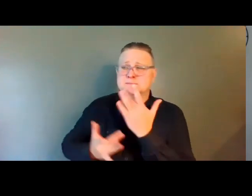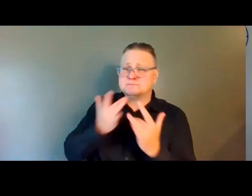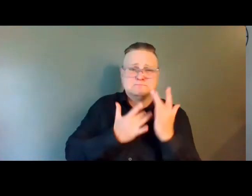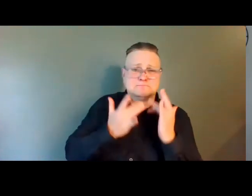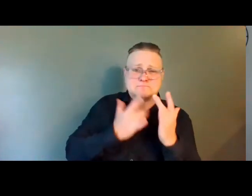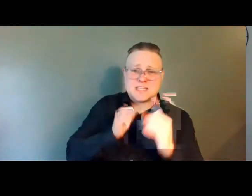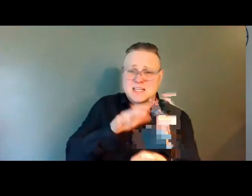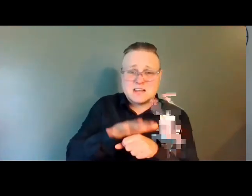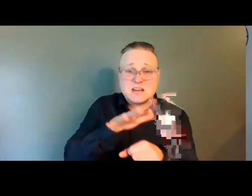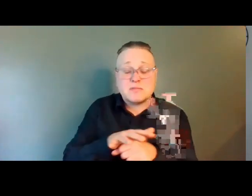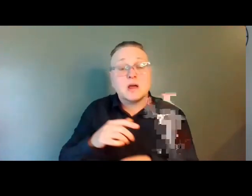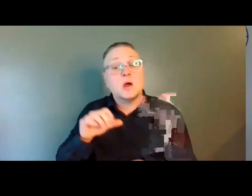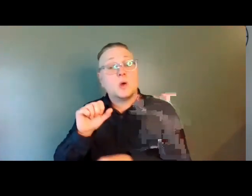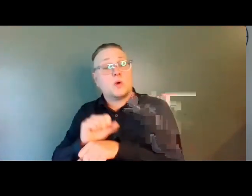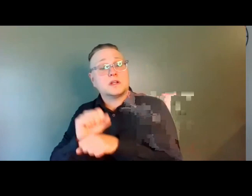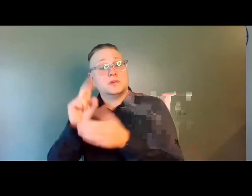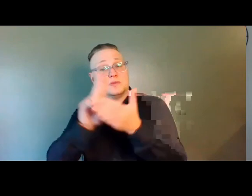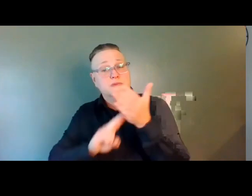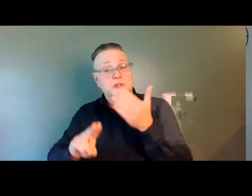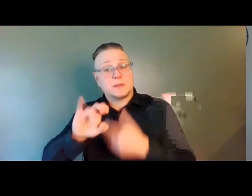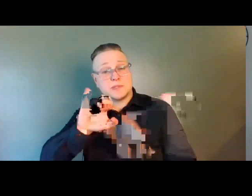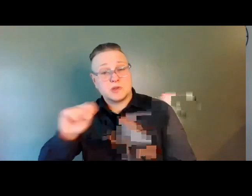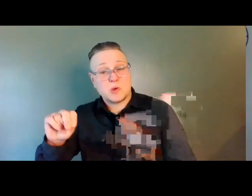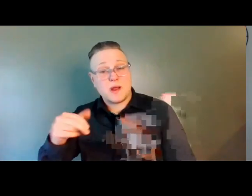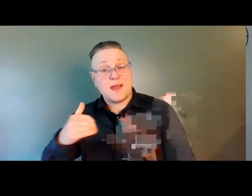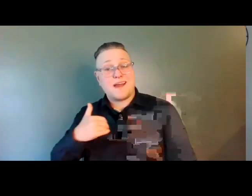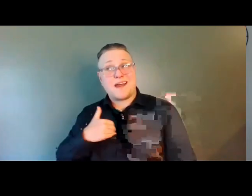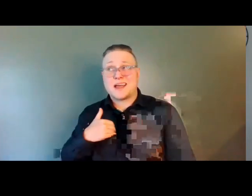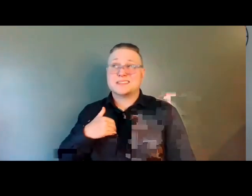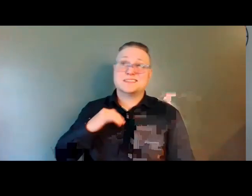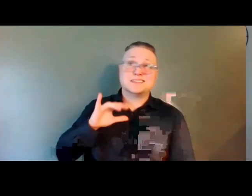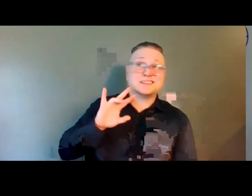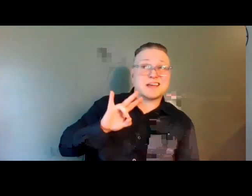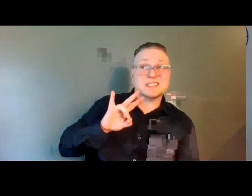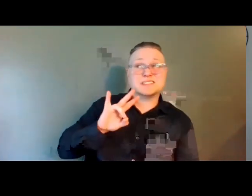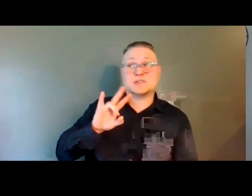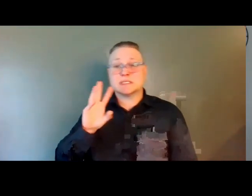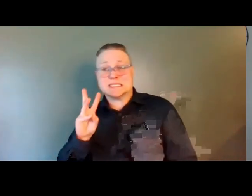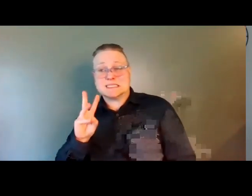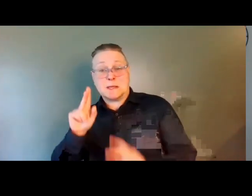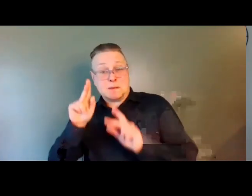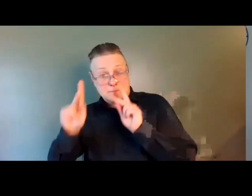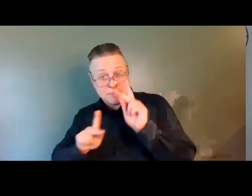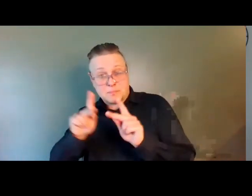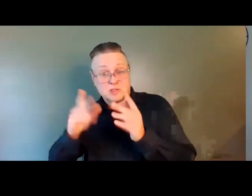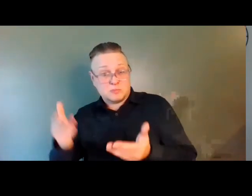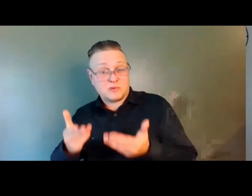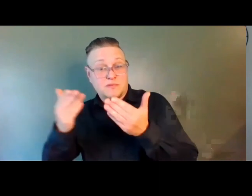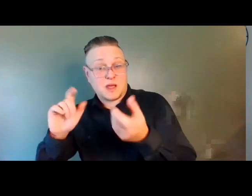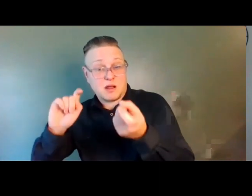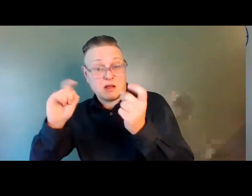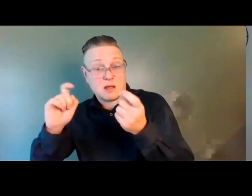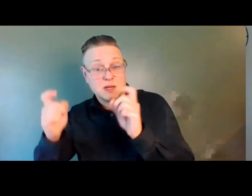7 staff people that worked on accommodations for employees, where at the state it's much fewer and you have much